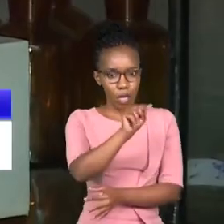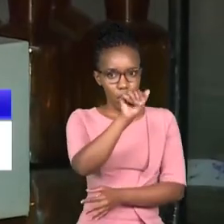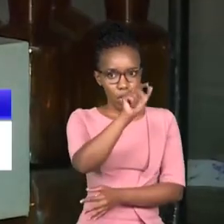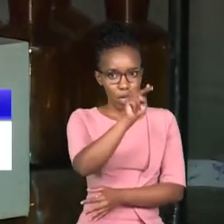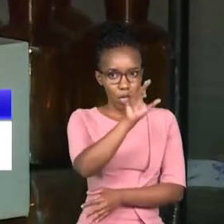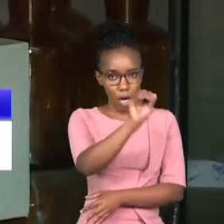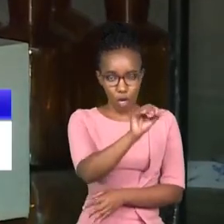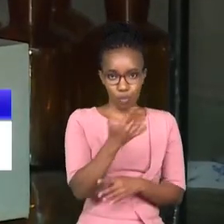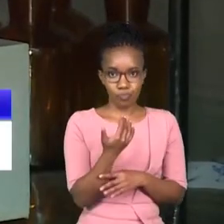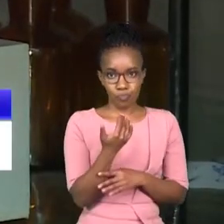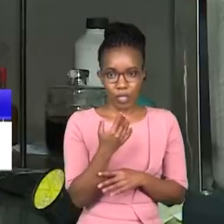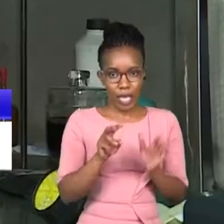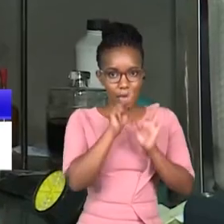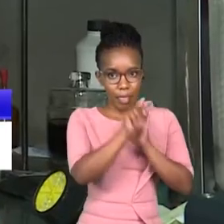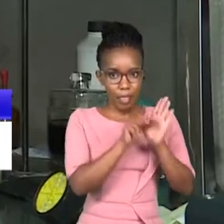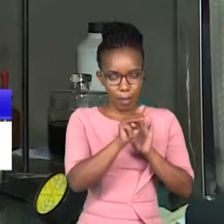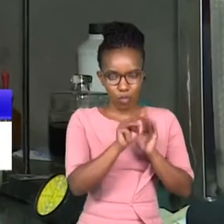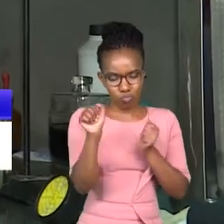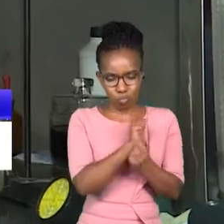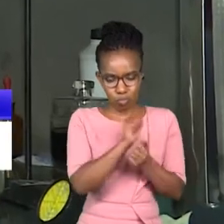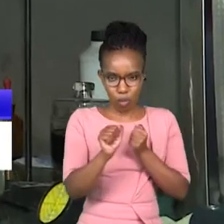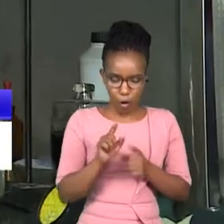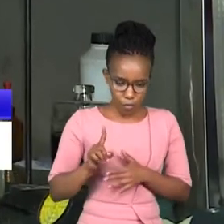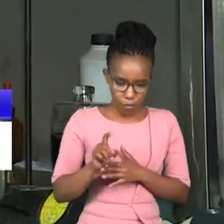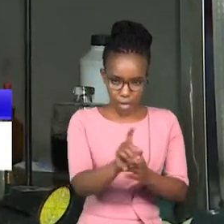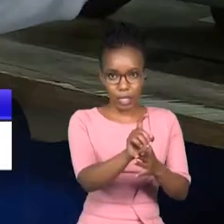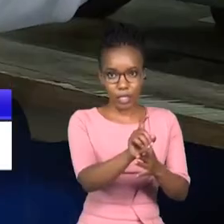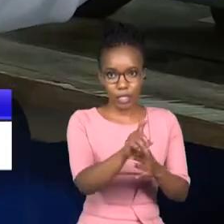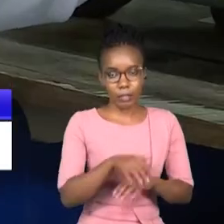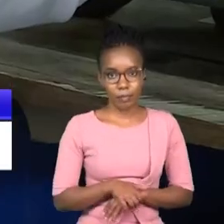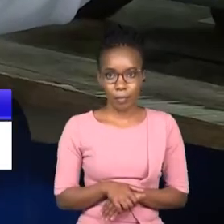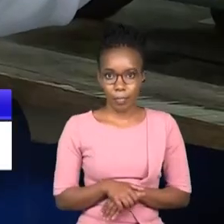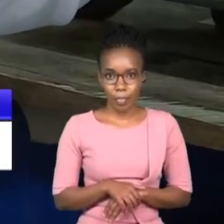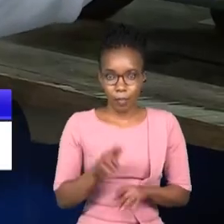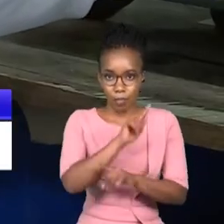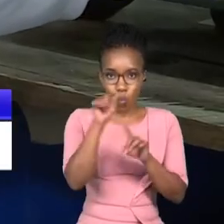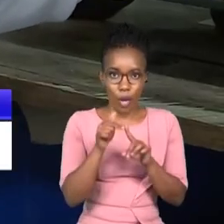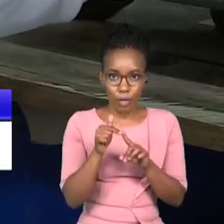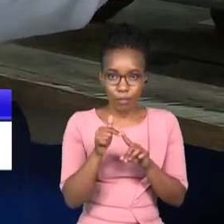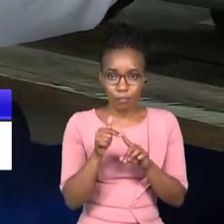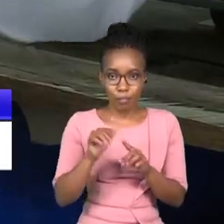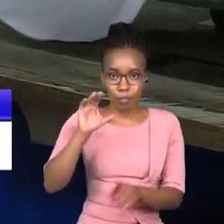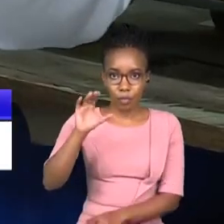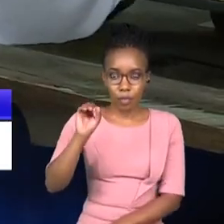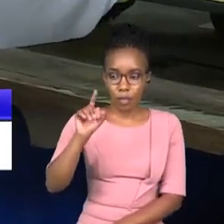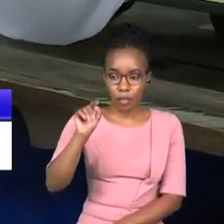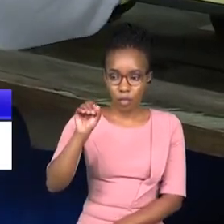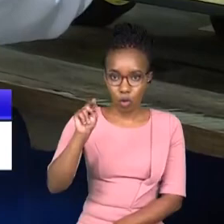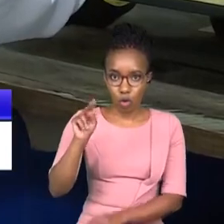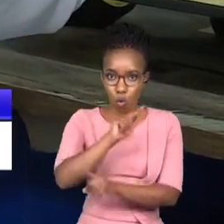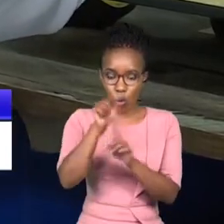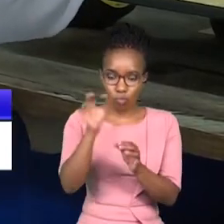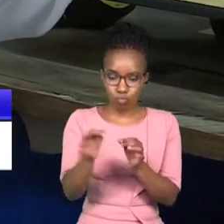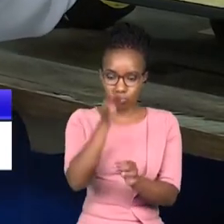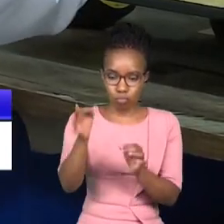in the fabric that kills viruses and bacteria on contact. Once the cotton has been, the weaving